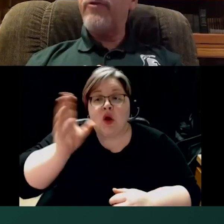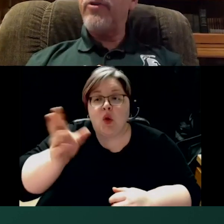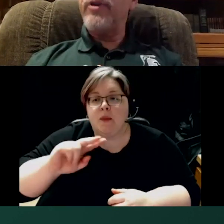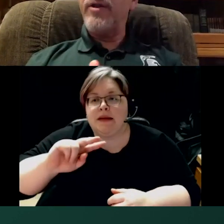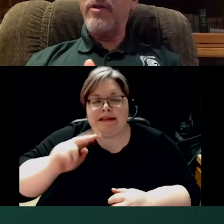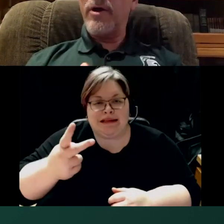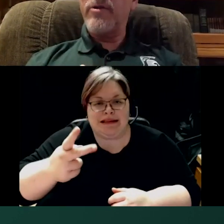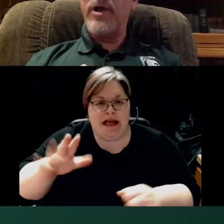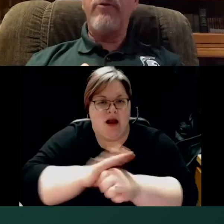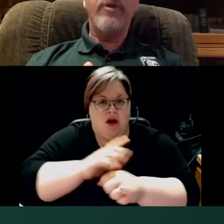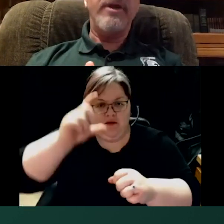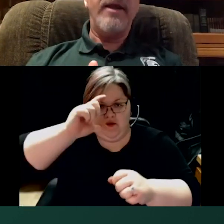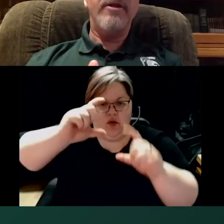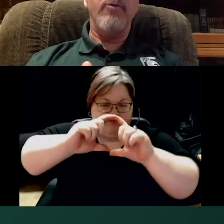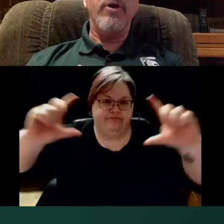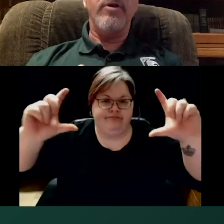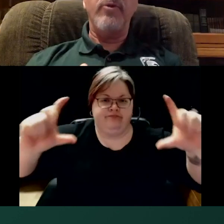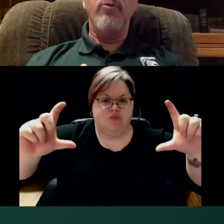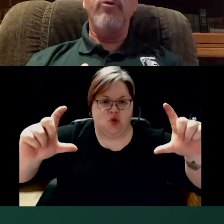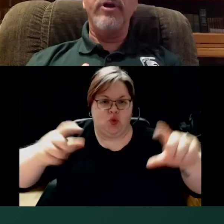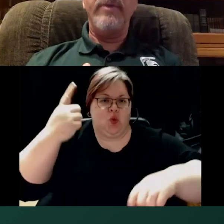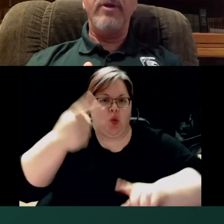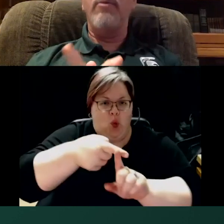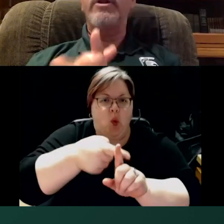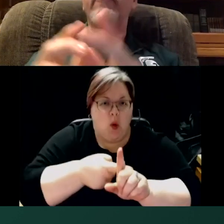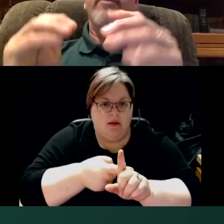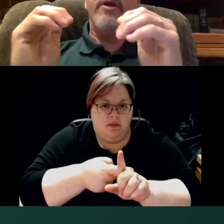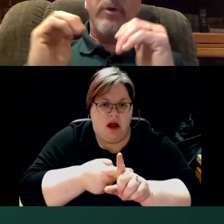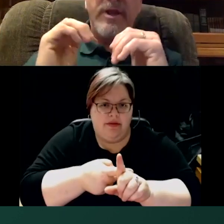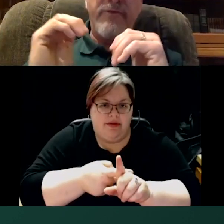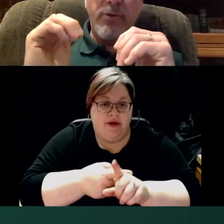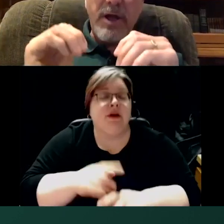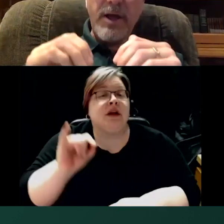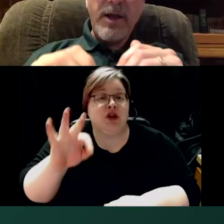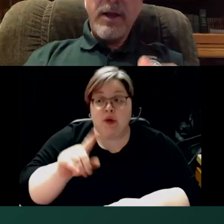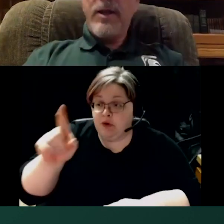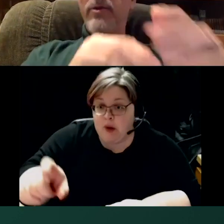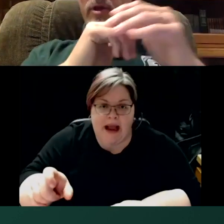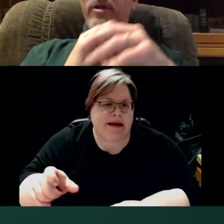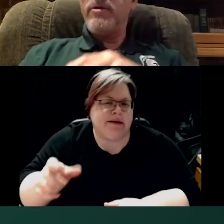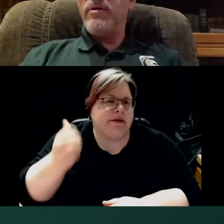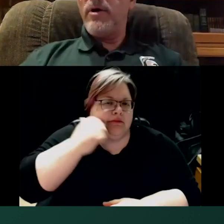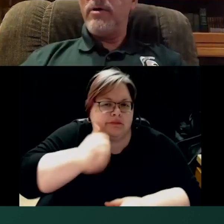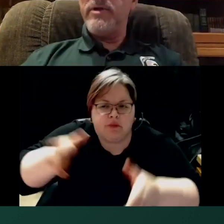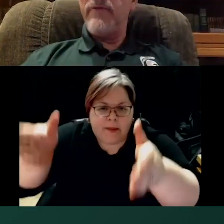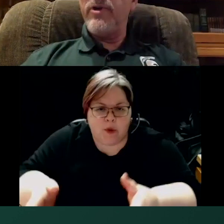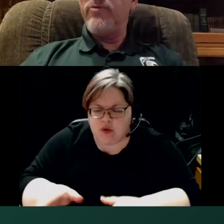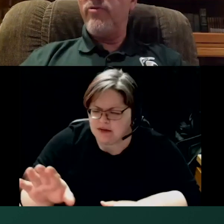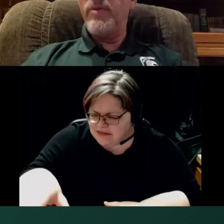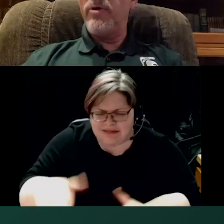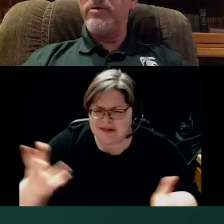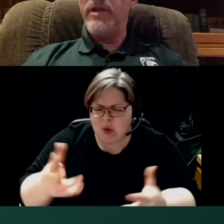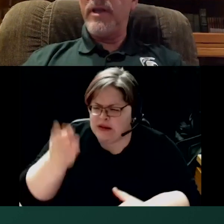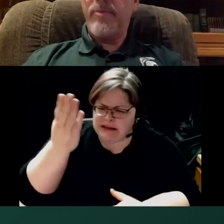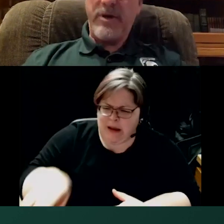This definition has stuck. So now if somebody asks you what does a blue moon really mean, almost everybody will give you this definition,